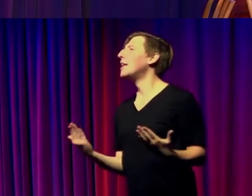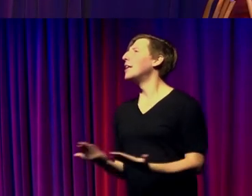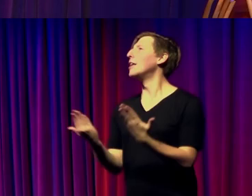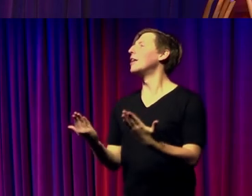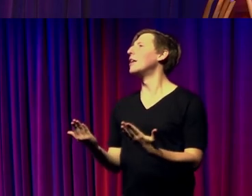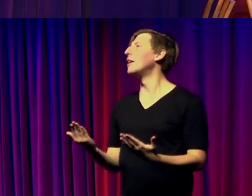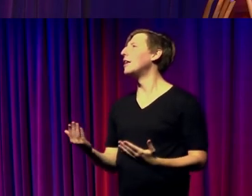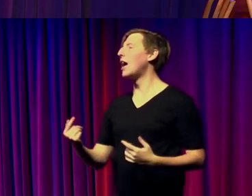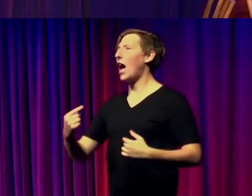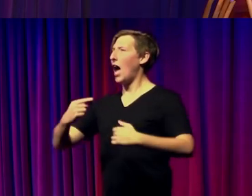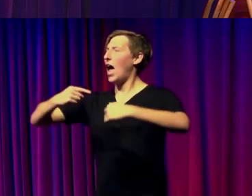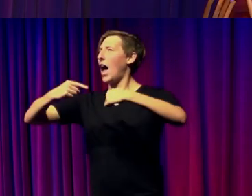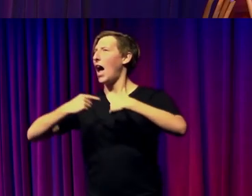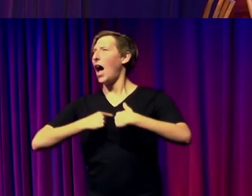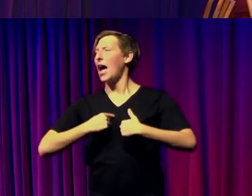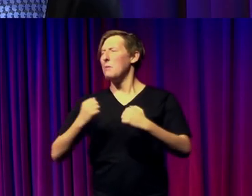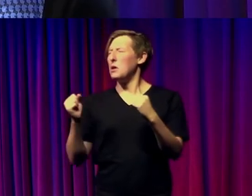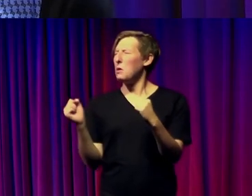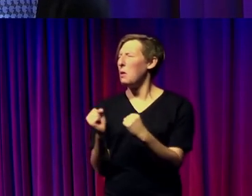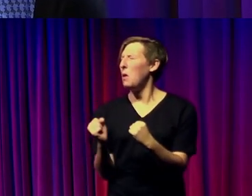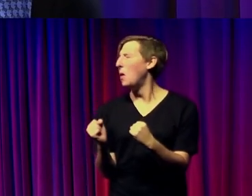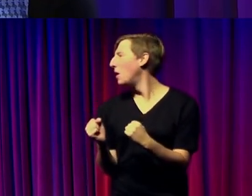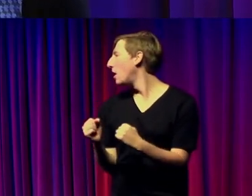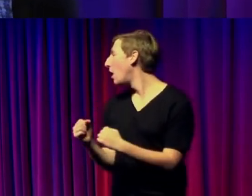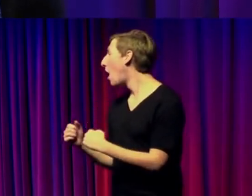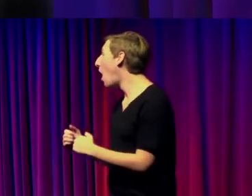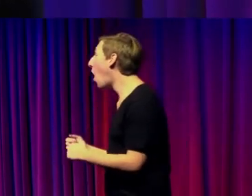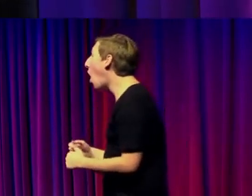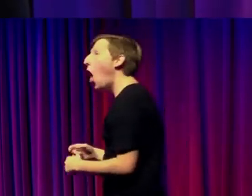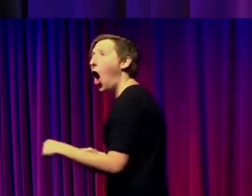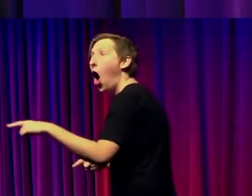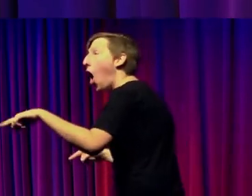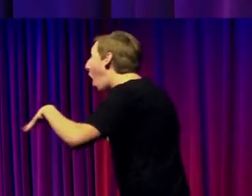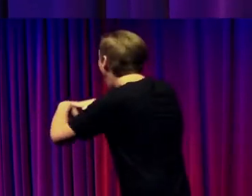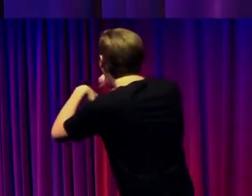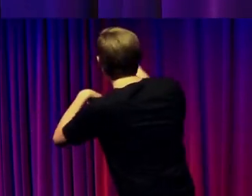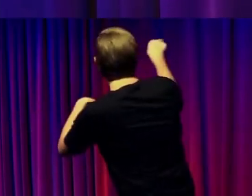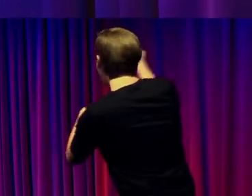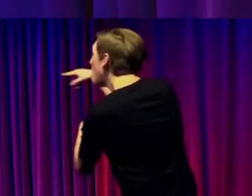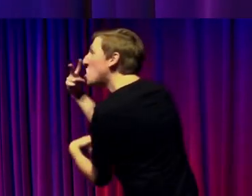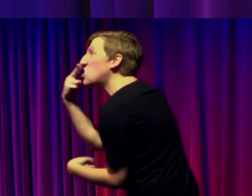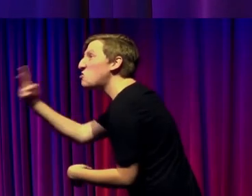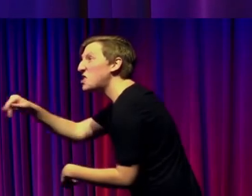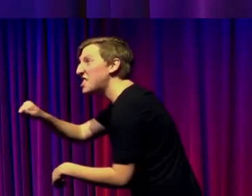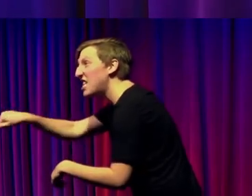For I am frostbitten and tired. Have you guys seen that thing that ran back behind you?